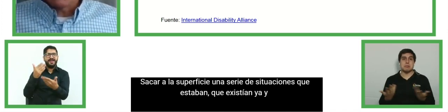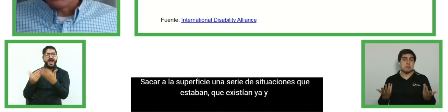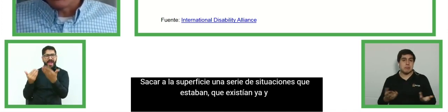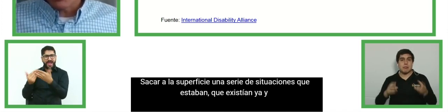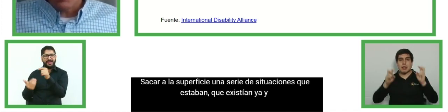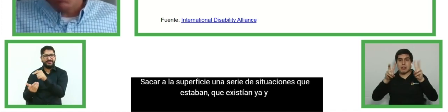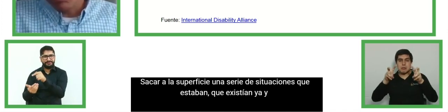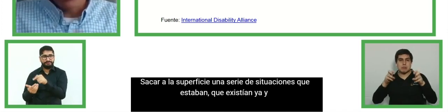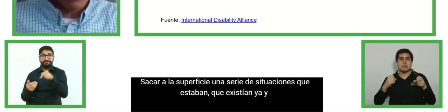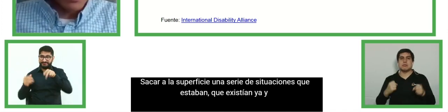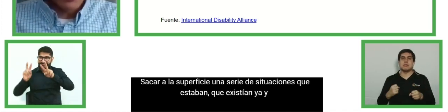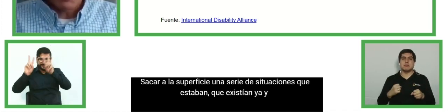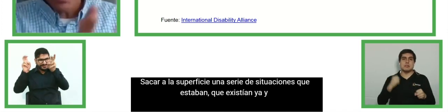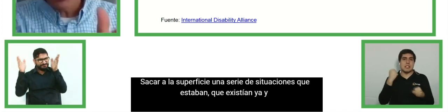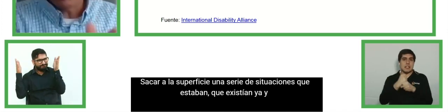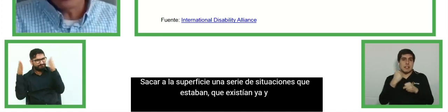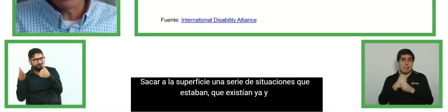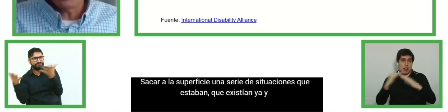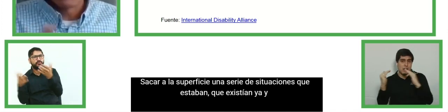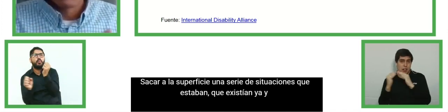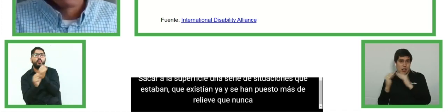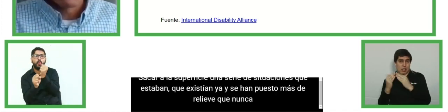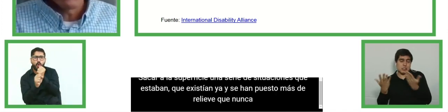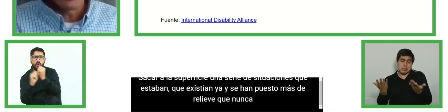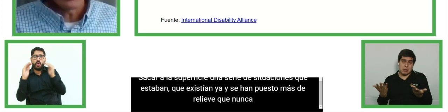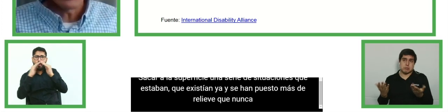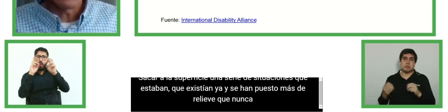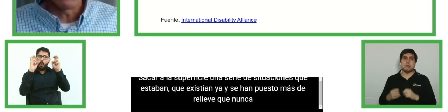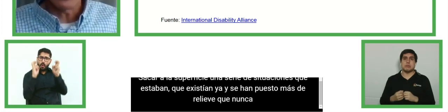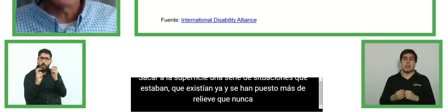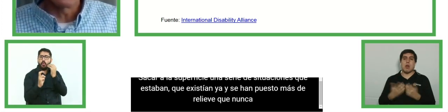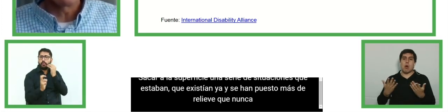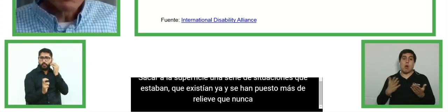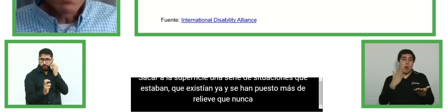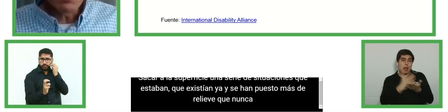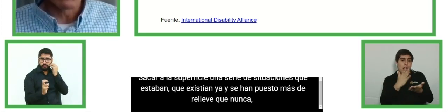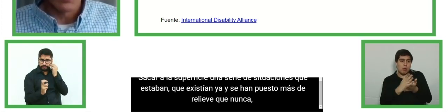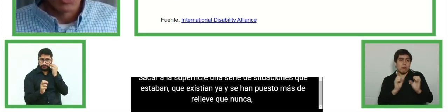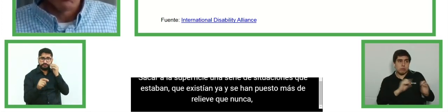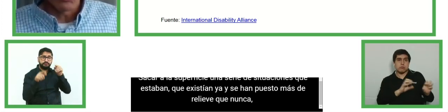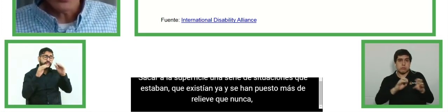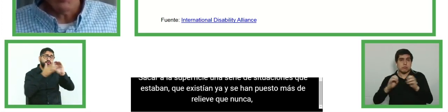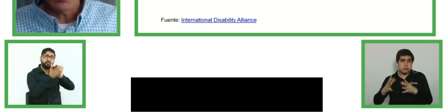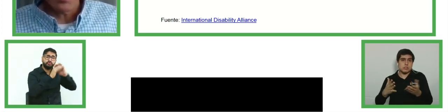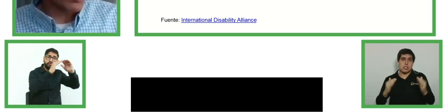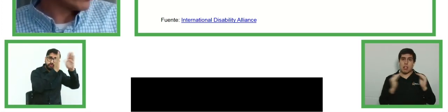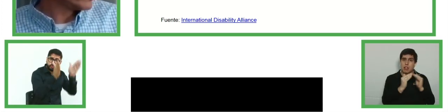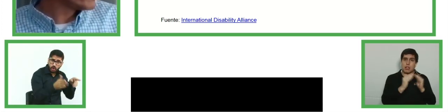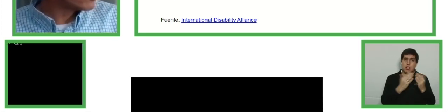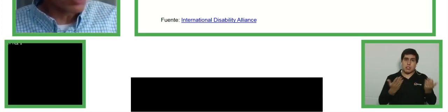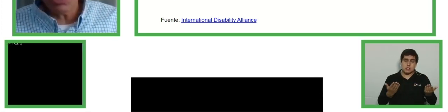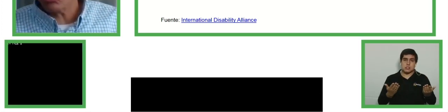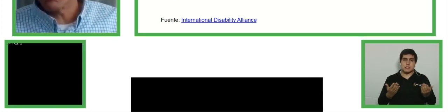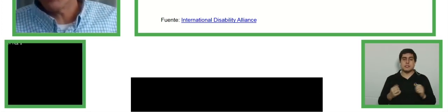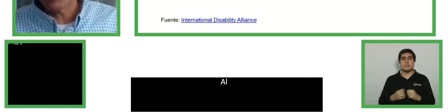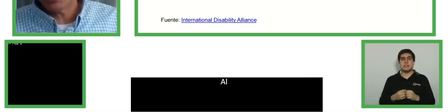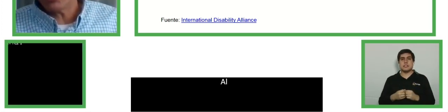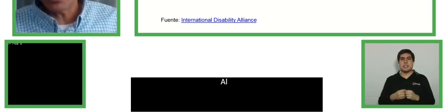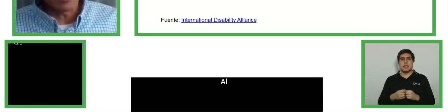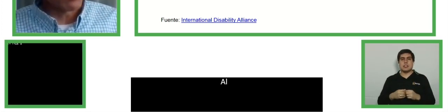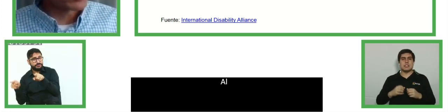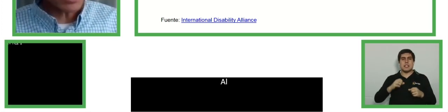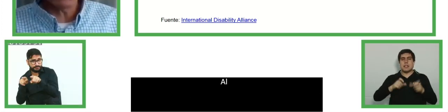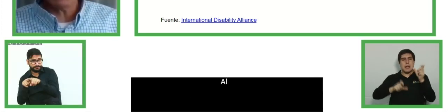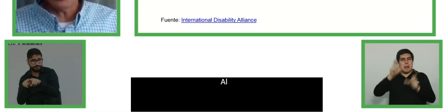For example, not only remote work, but education as well. At the beginning, when we had all the quarantines in the countries